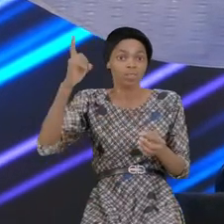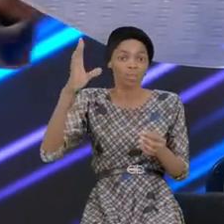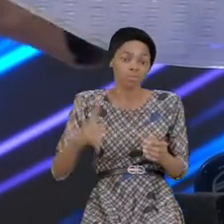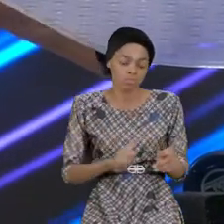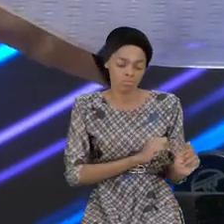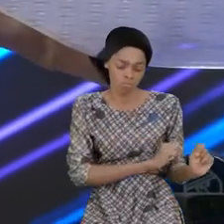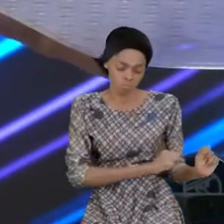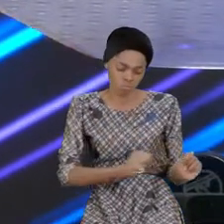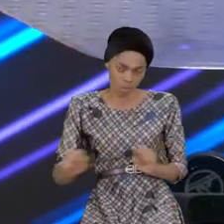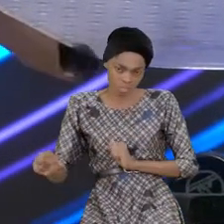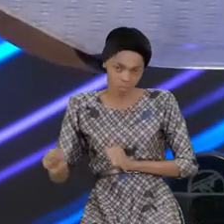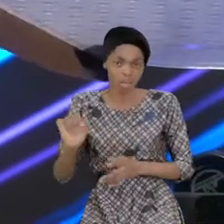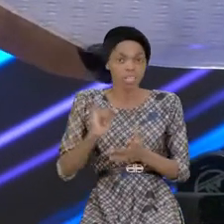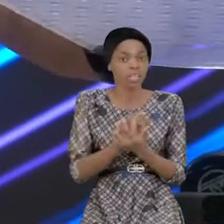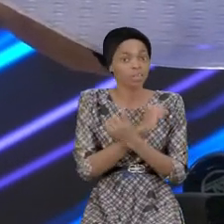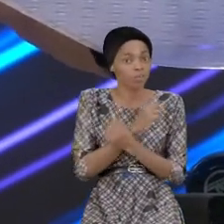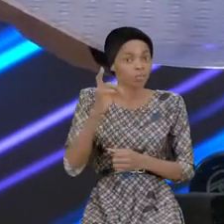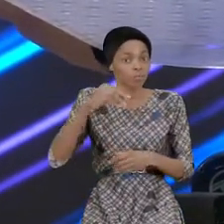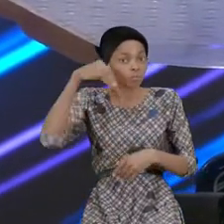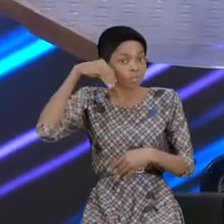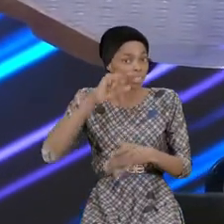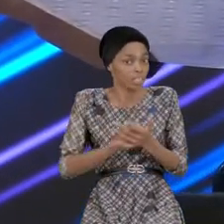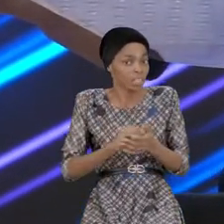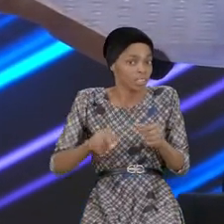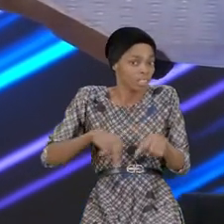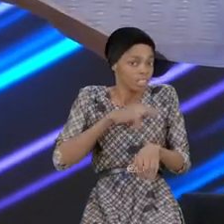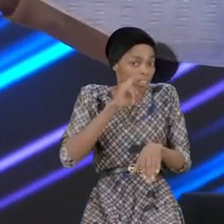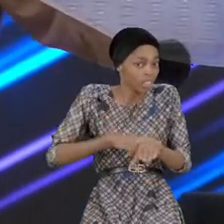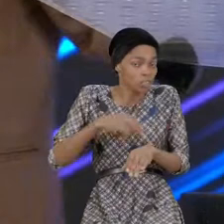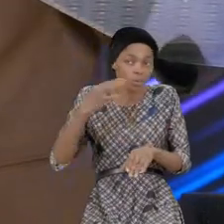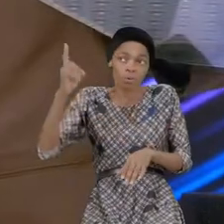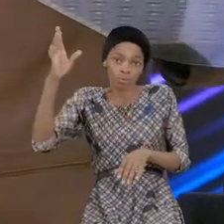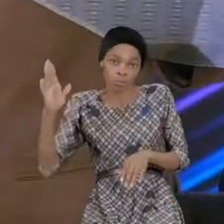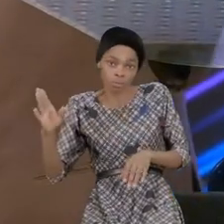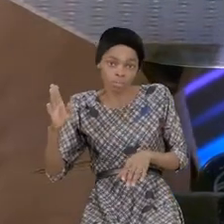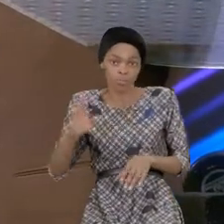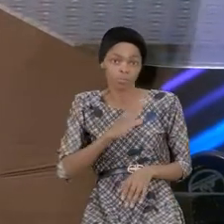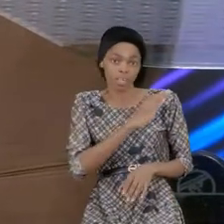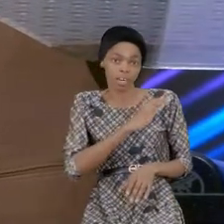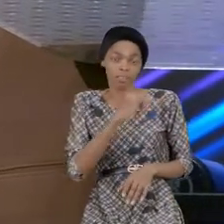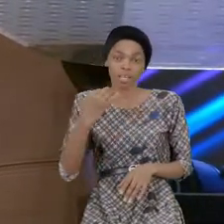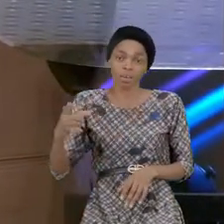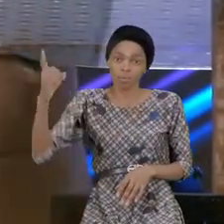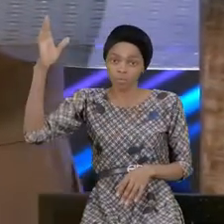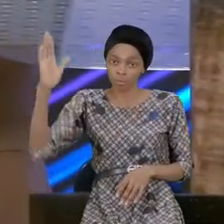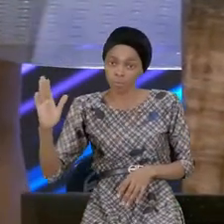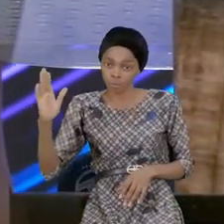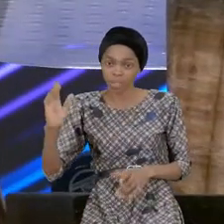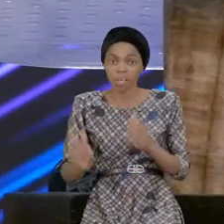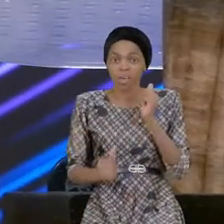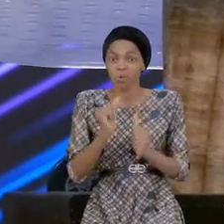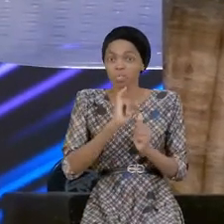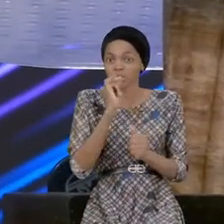God, the nature of God, the attributes of God, the characteristic of God, which is